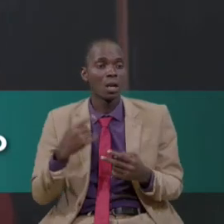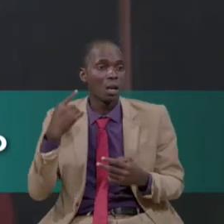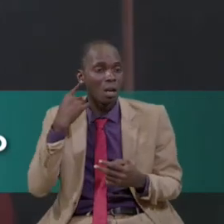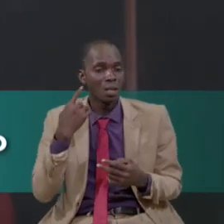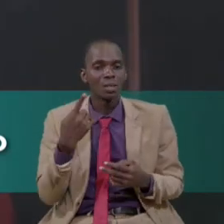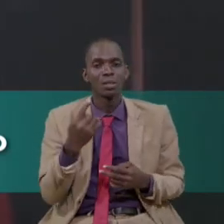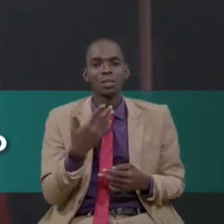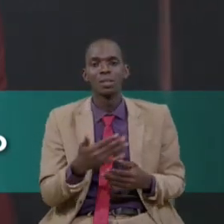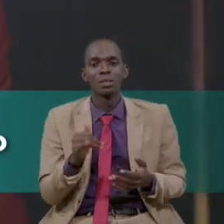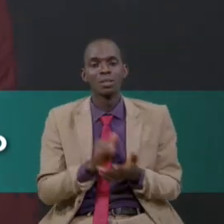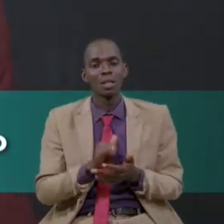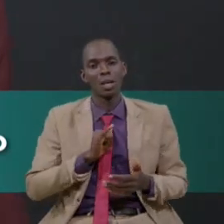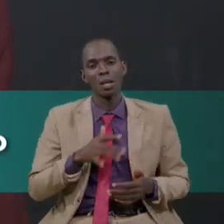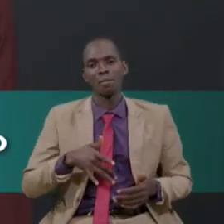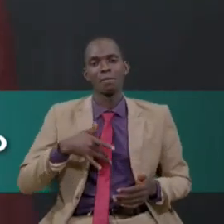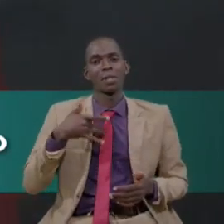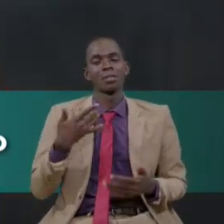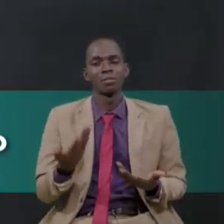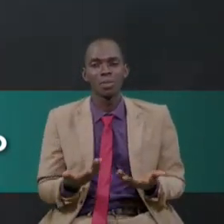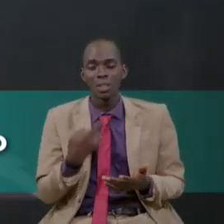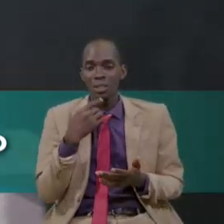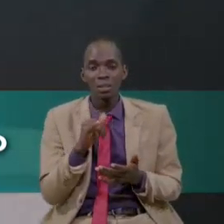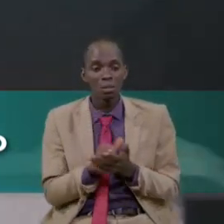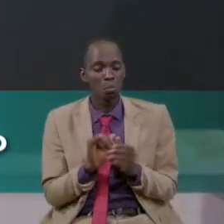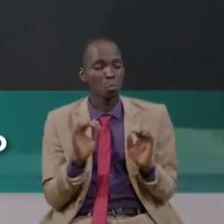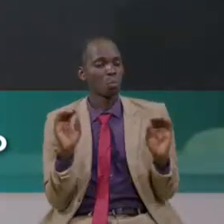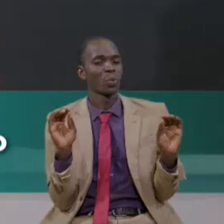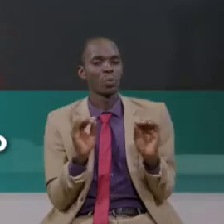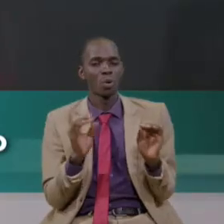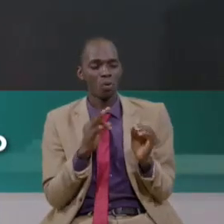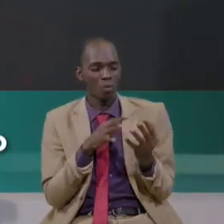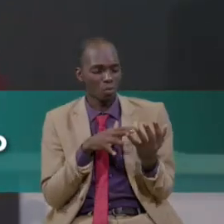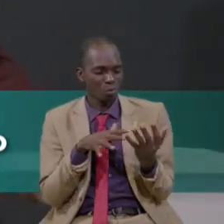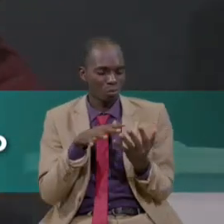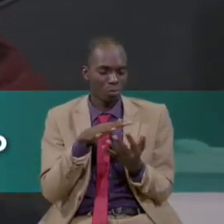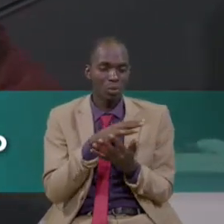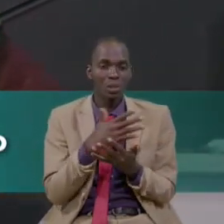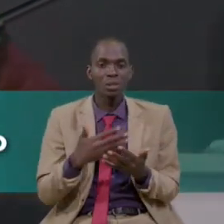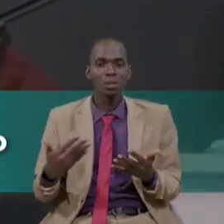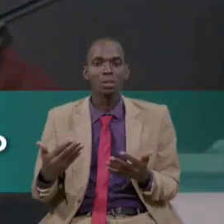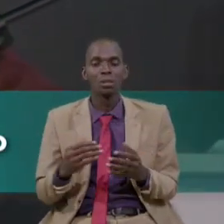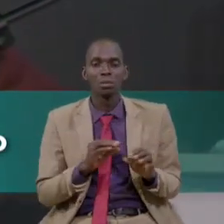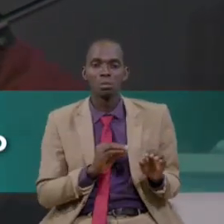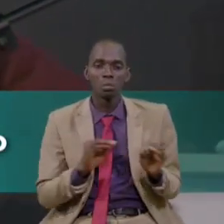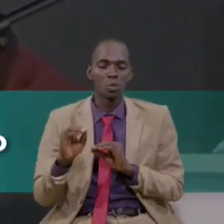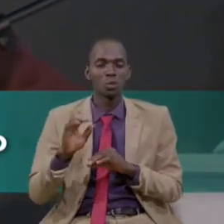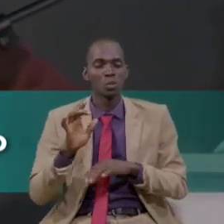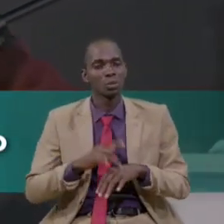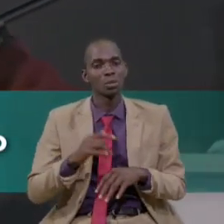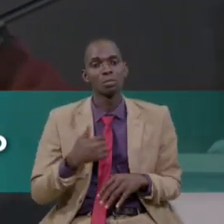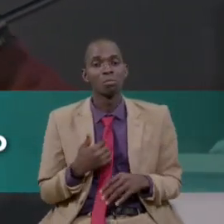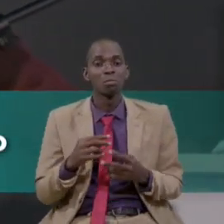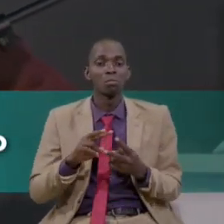feel, it says none of these things move me. Neither count I